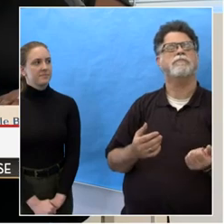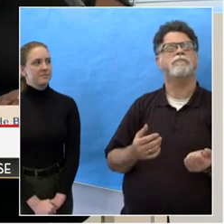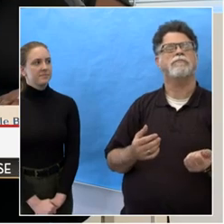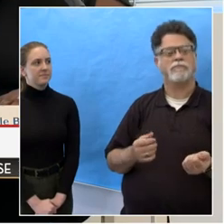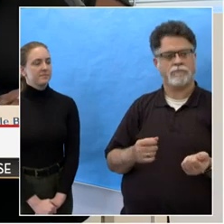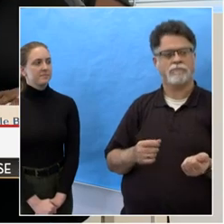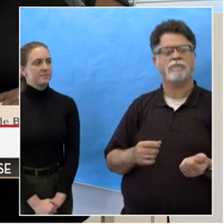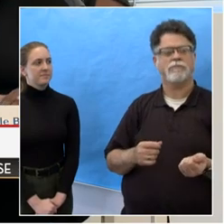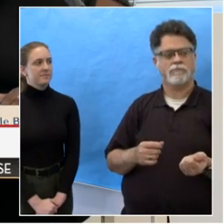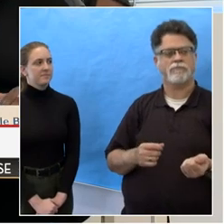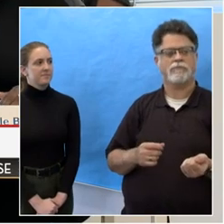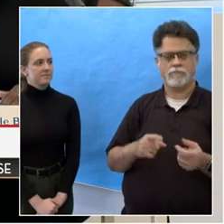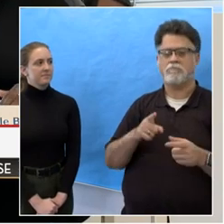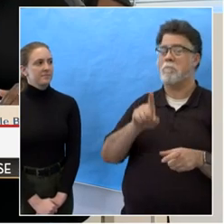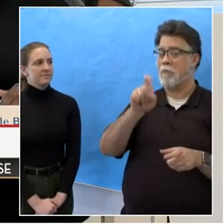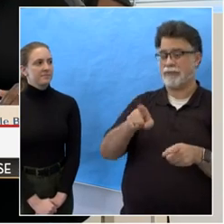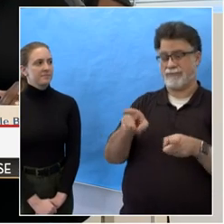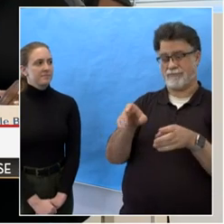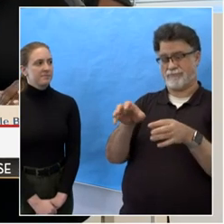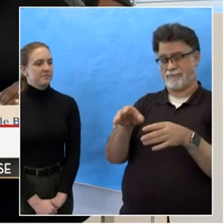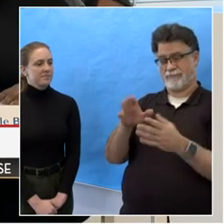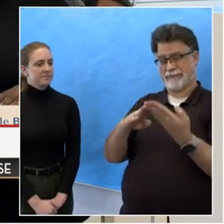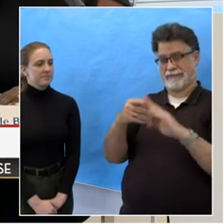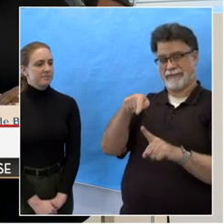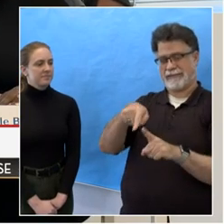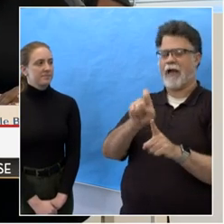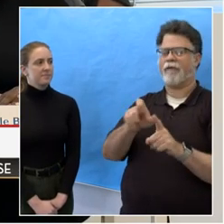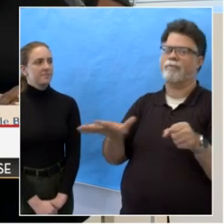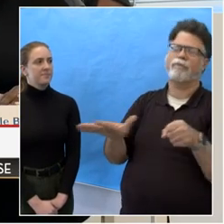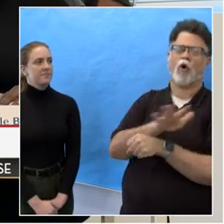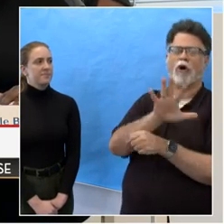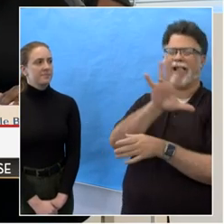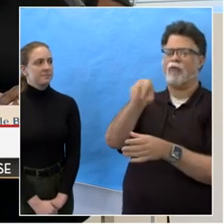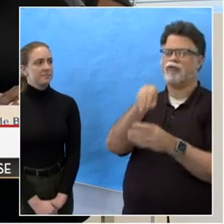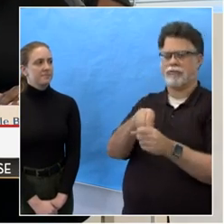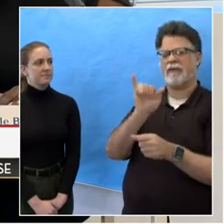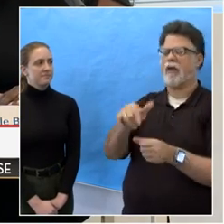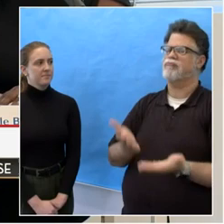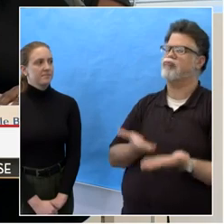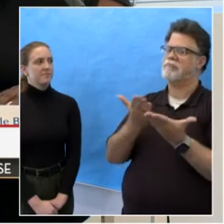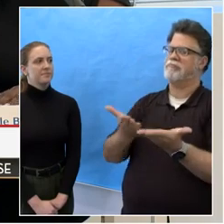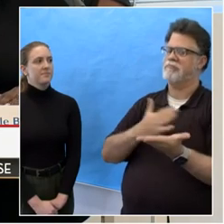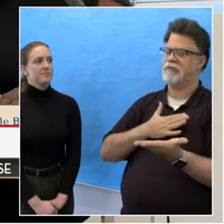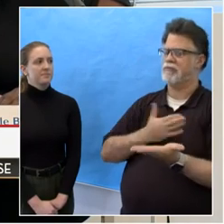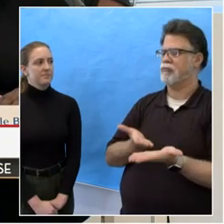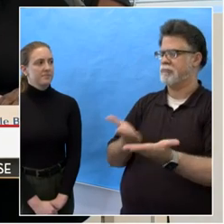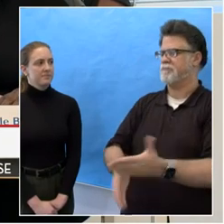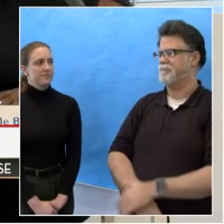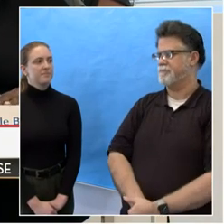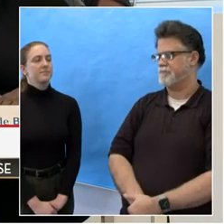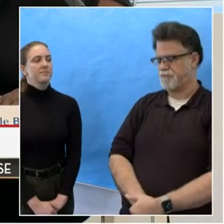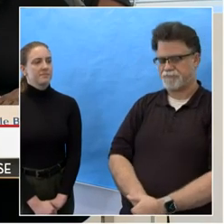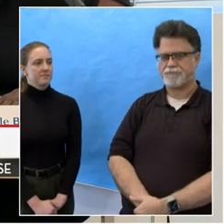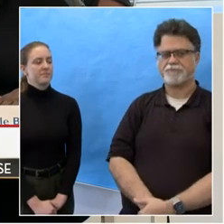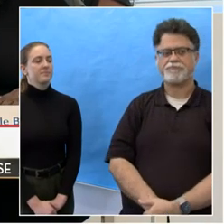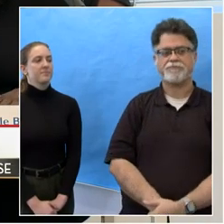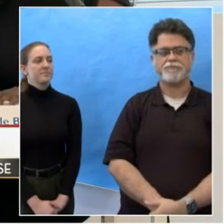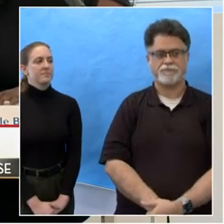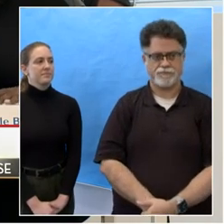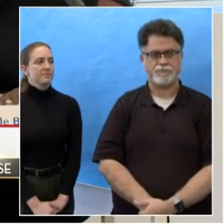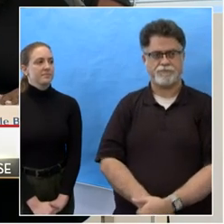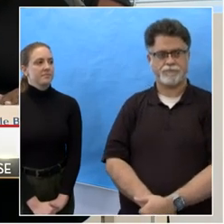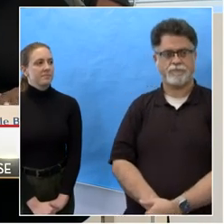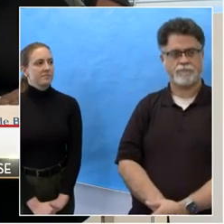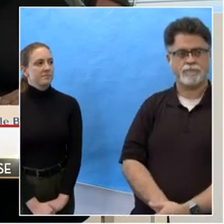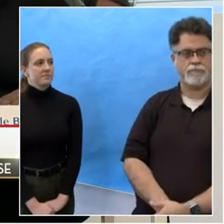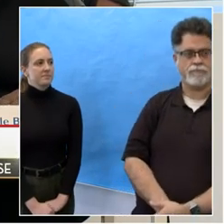And what I'm most proud of is it's not been piecemeal, it's not been ad hoc, it's been coordinated, it's been intentional. And when